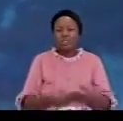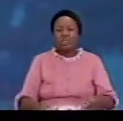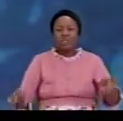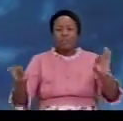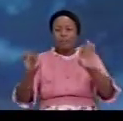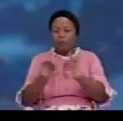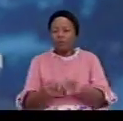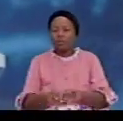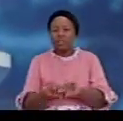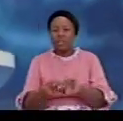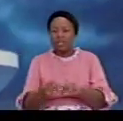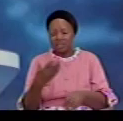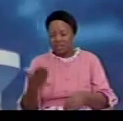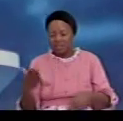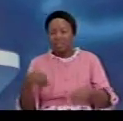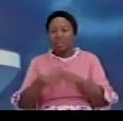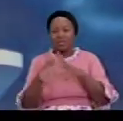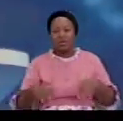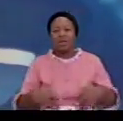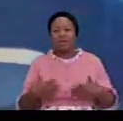your life.